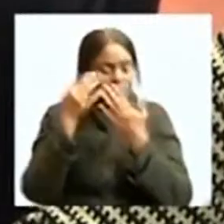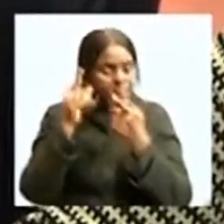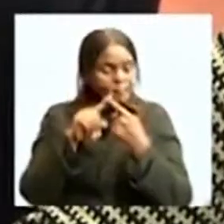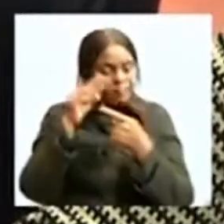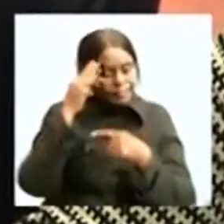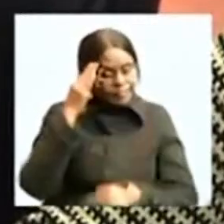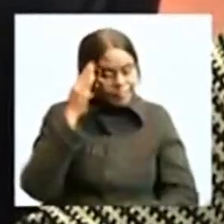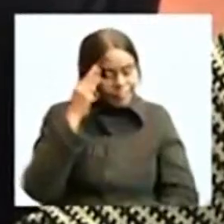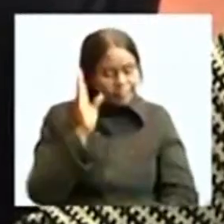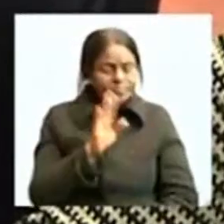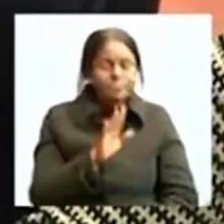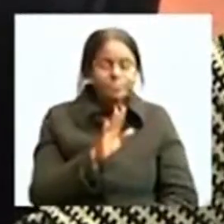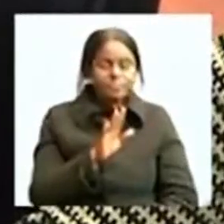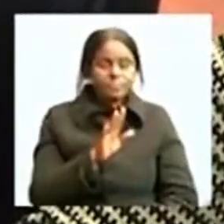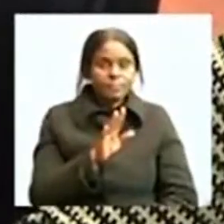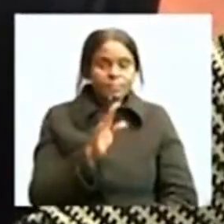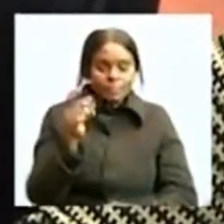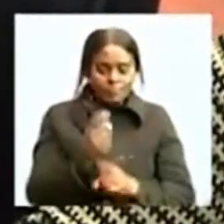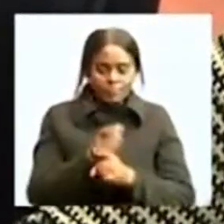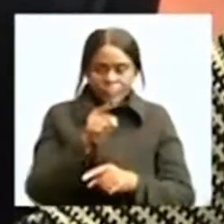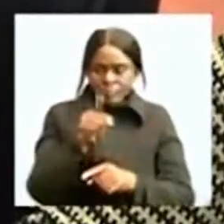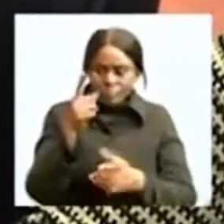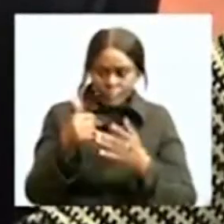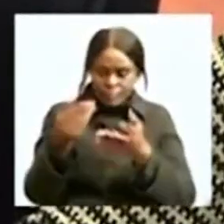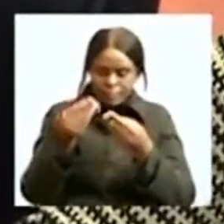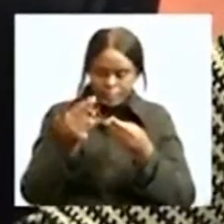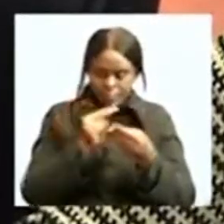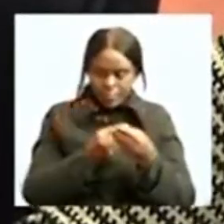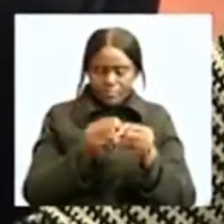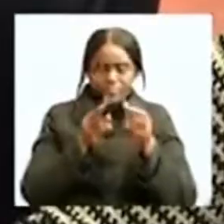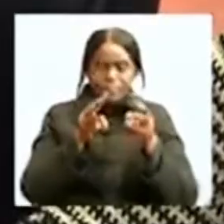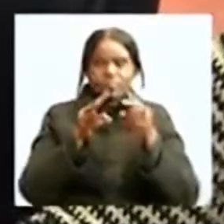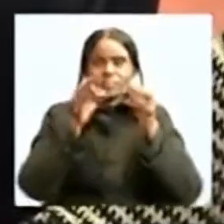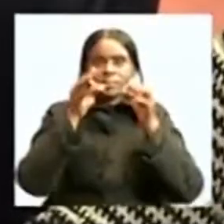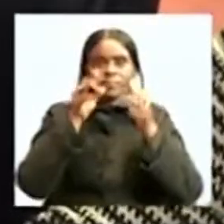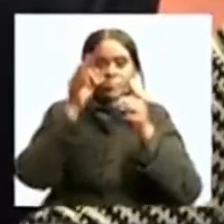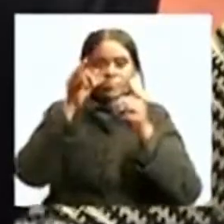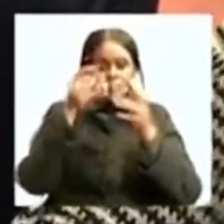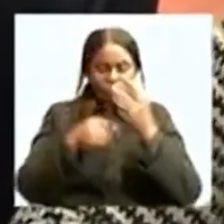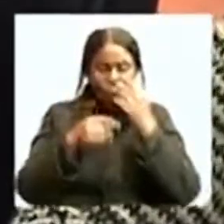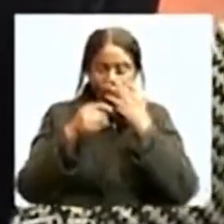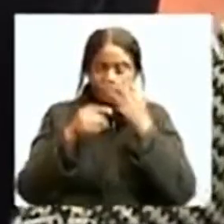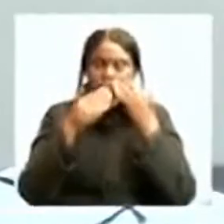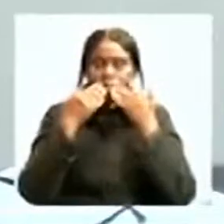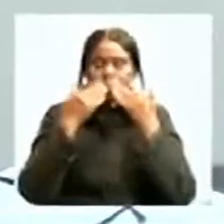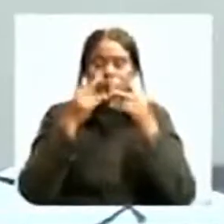know from them once they give us feedback on the way forward. I thank you, Chair.